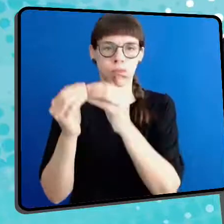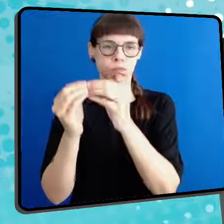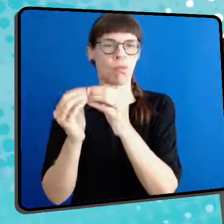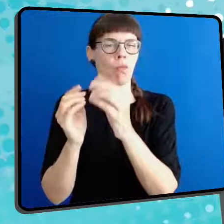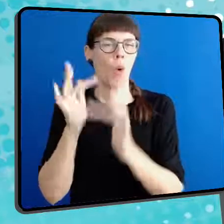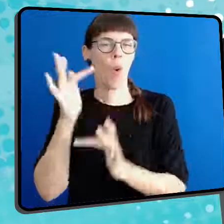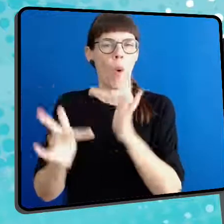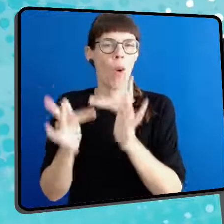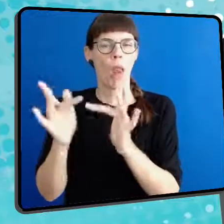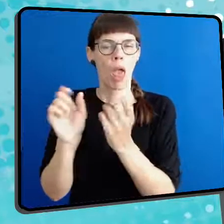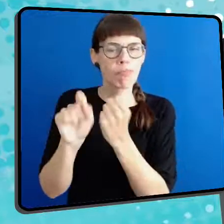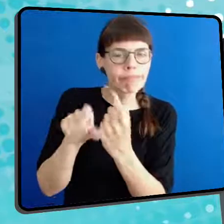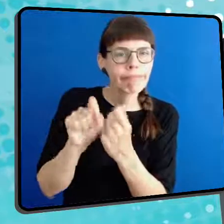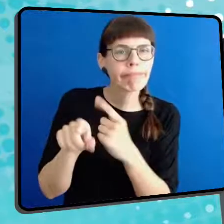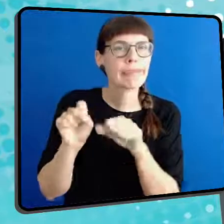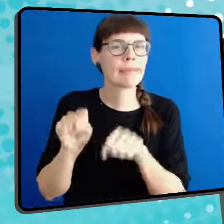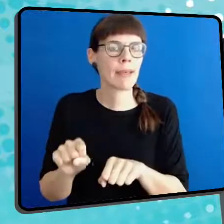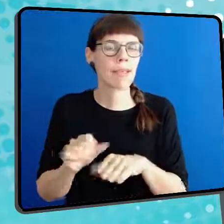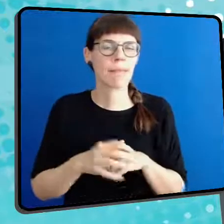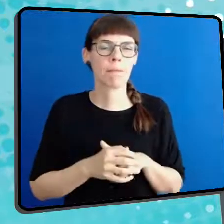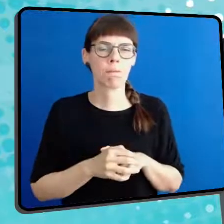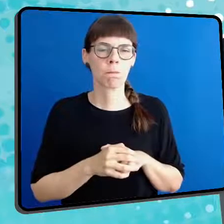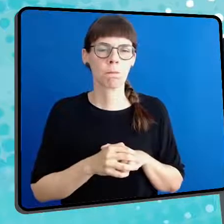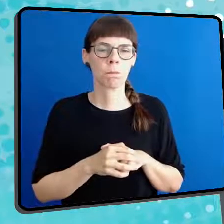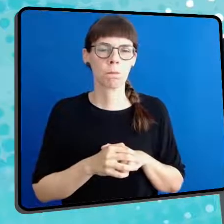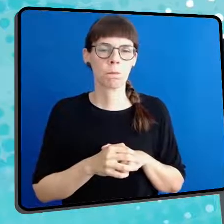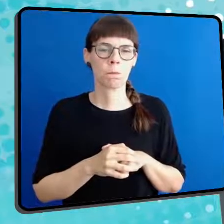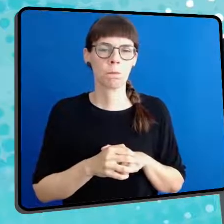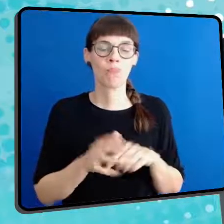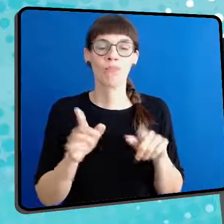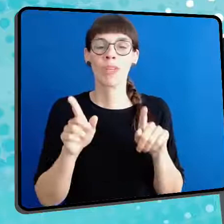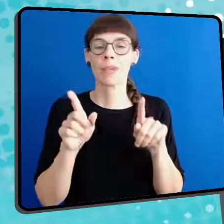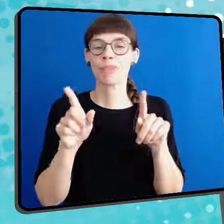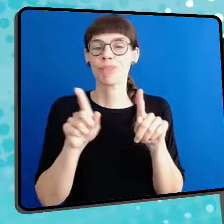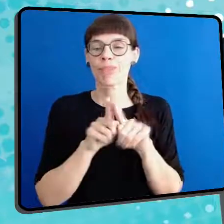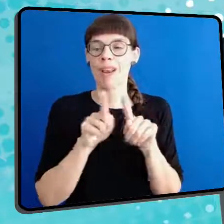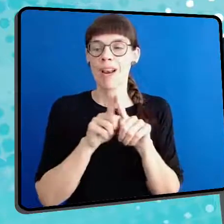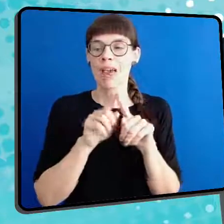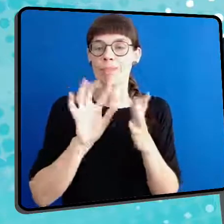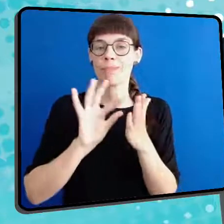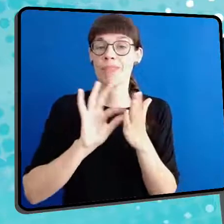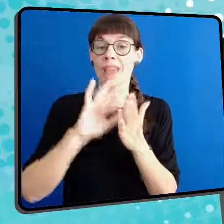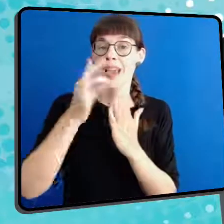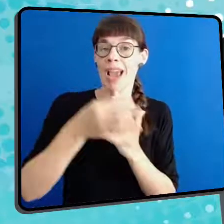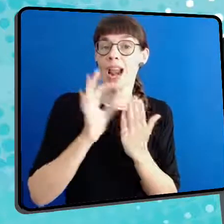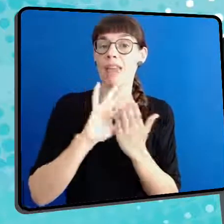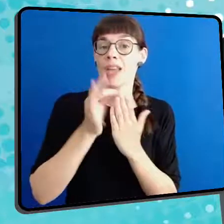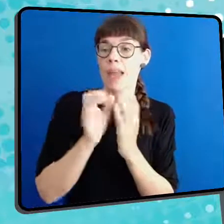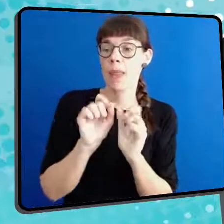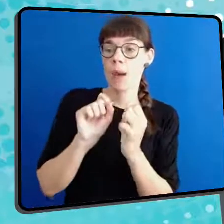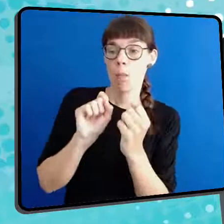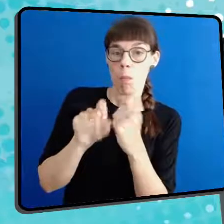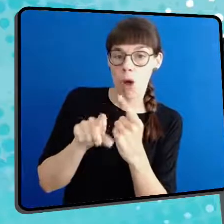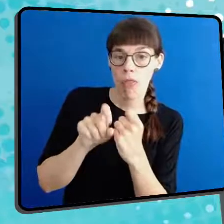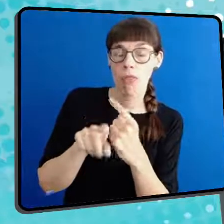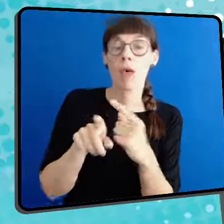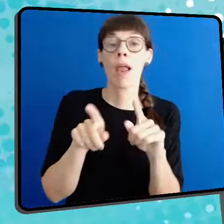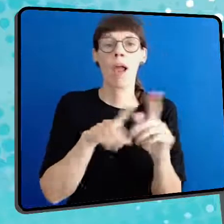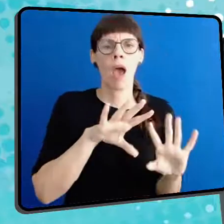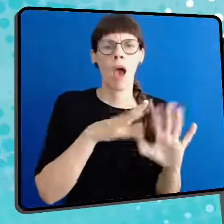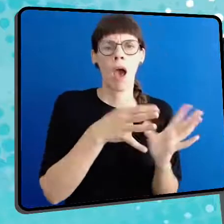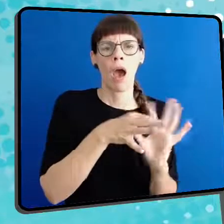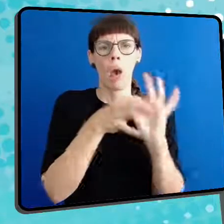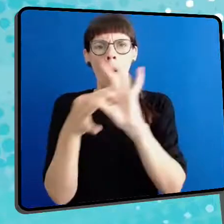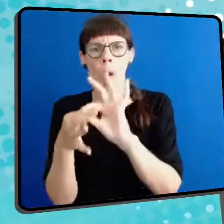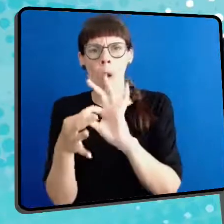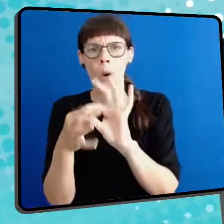really shows, for example, for a calendar bot, how you should structure that, how you can link it with the graph, with OAuth,